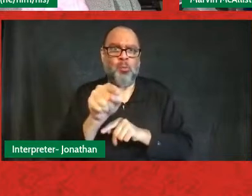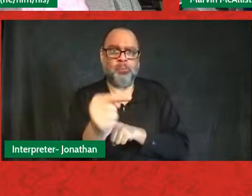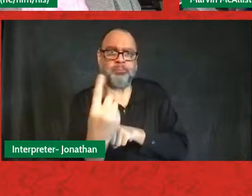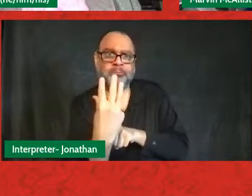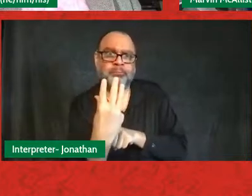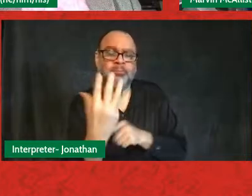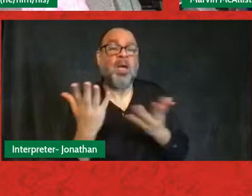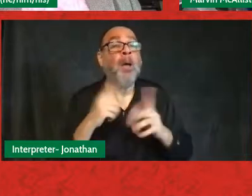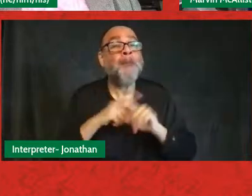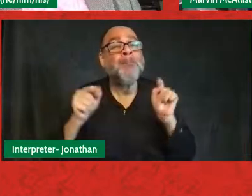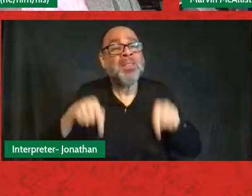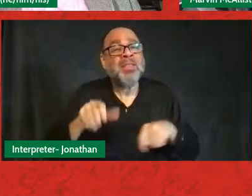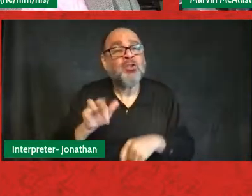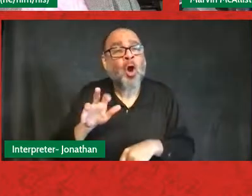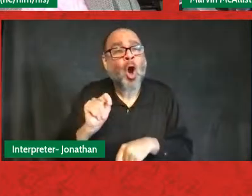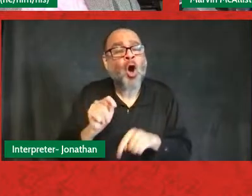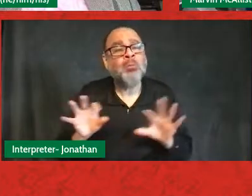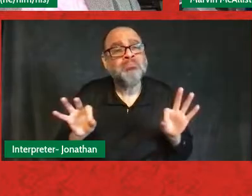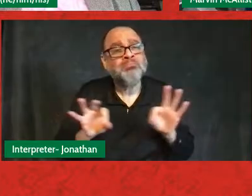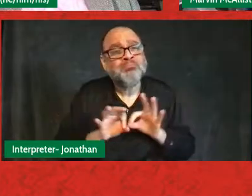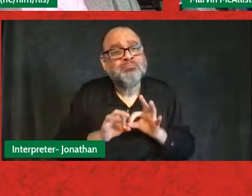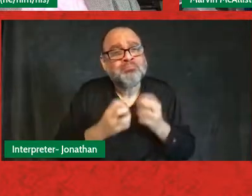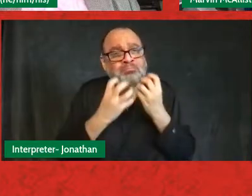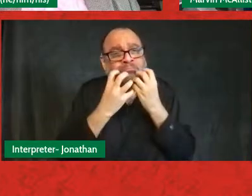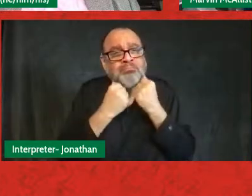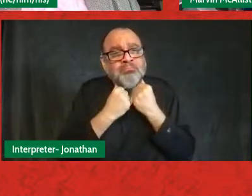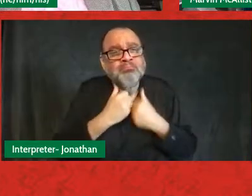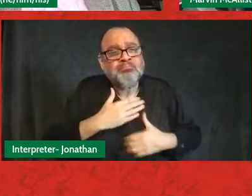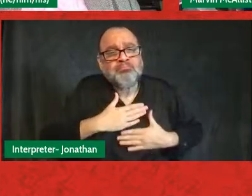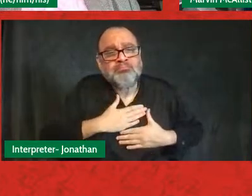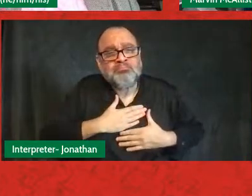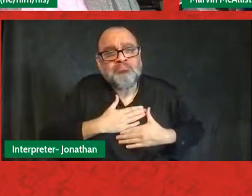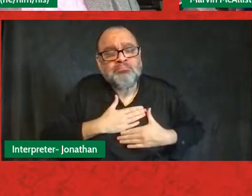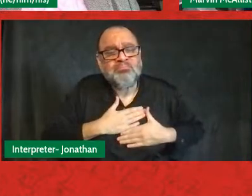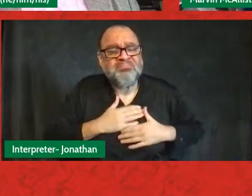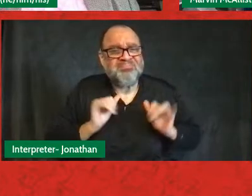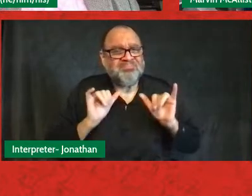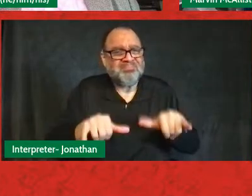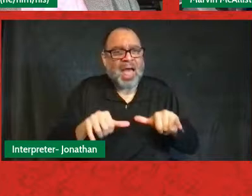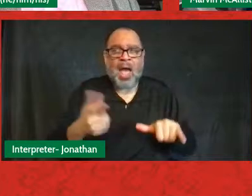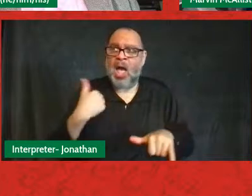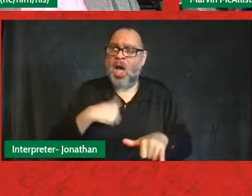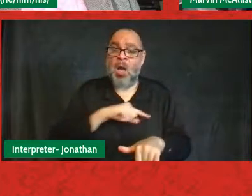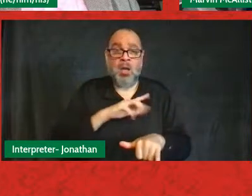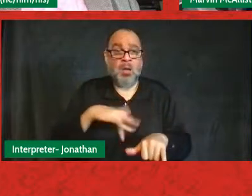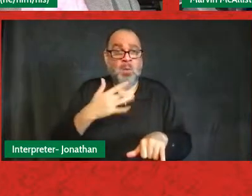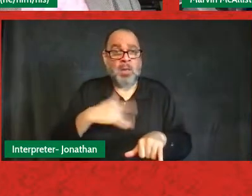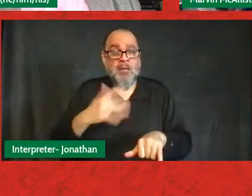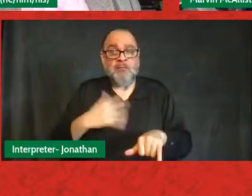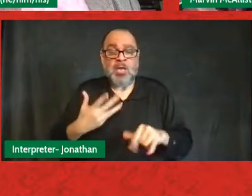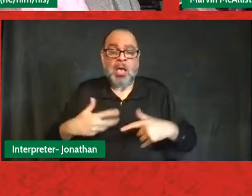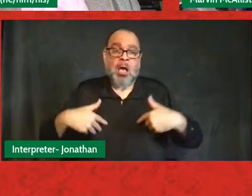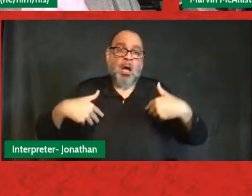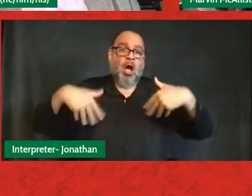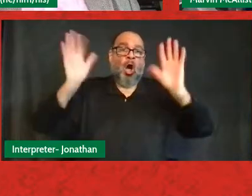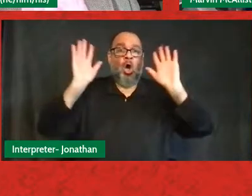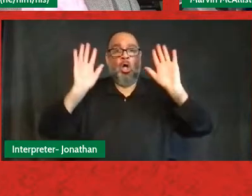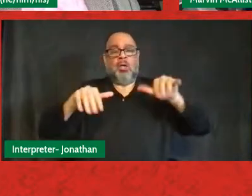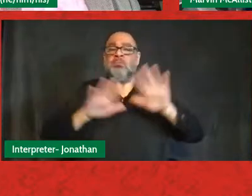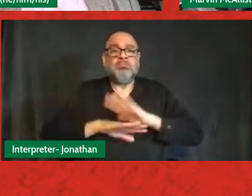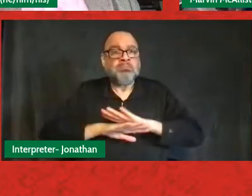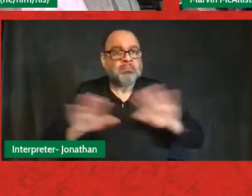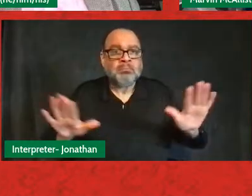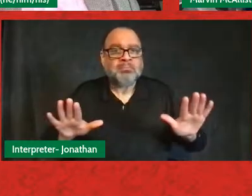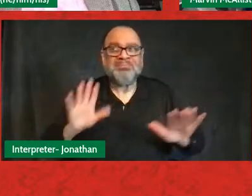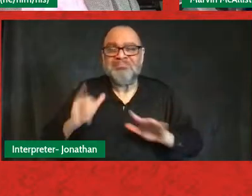us. It means so much to who we are, to our being, that we can't let it go. We have to continue to tell the stories and,